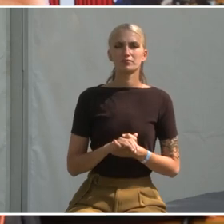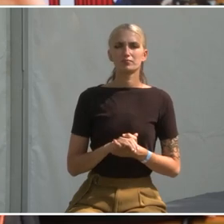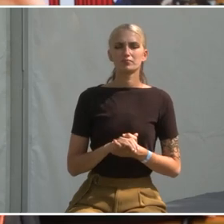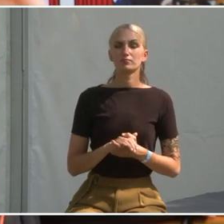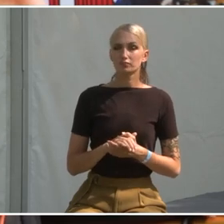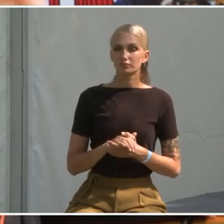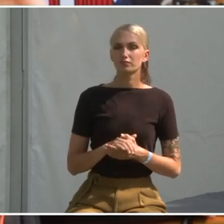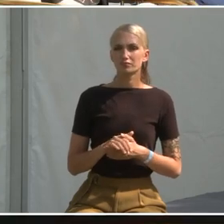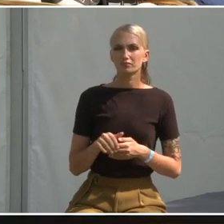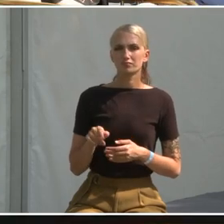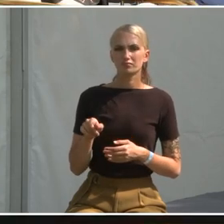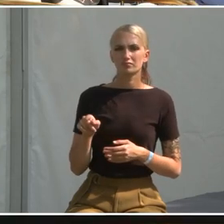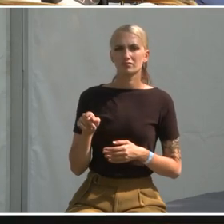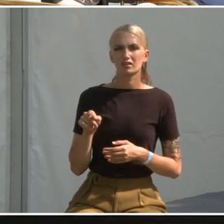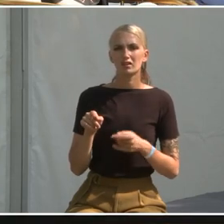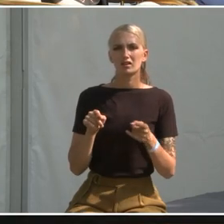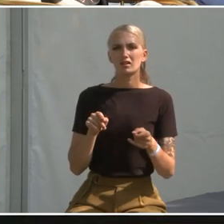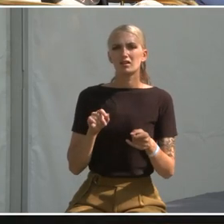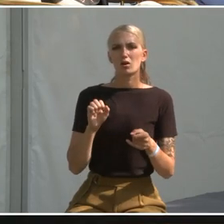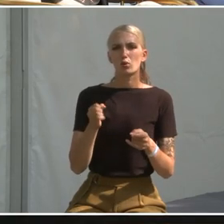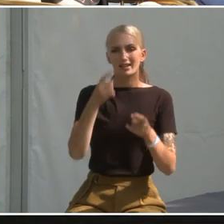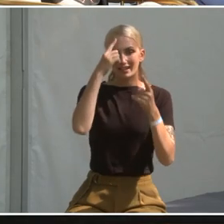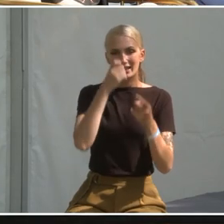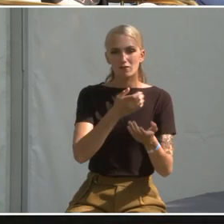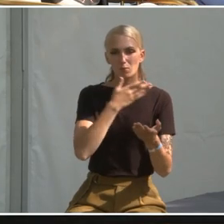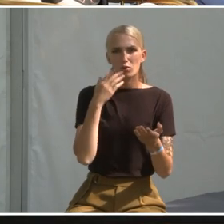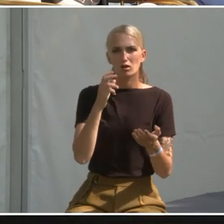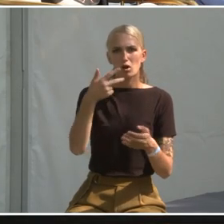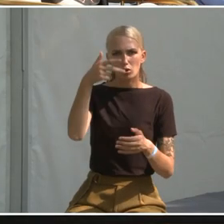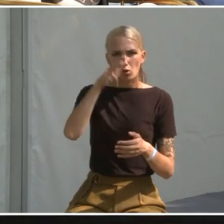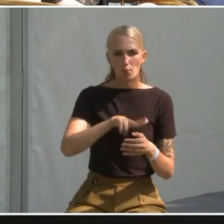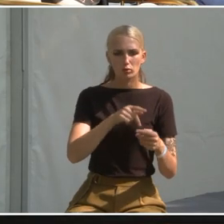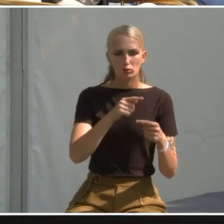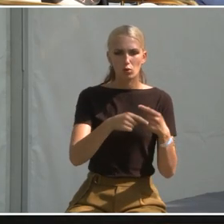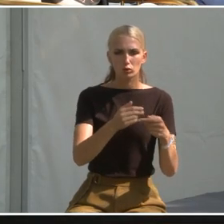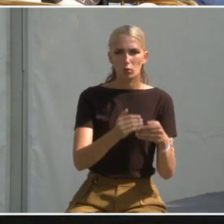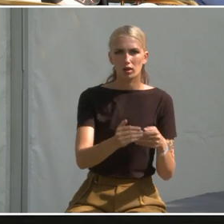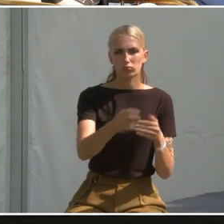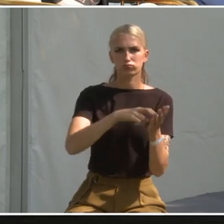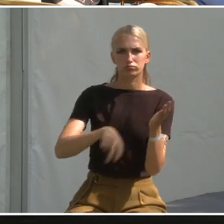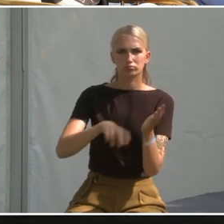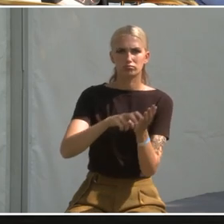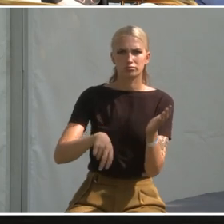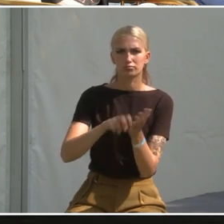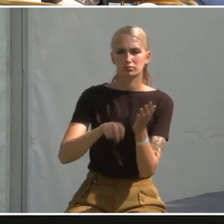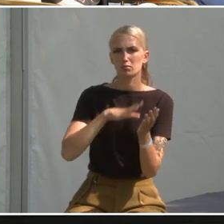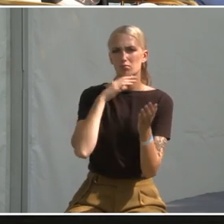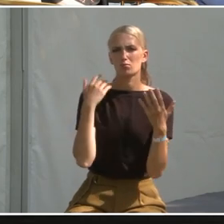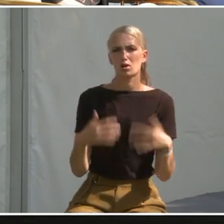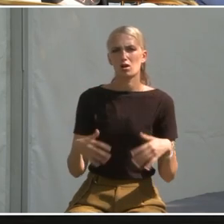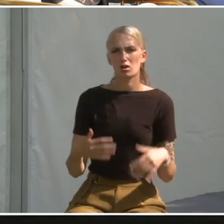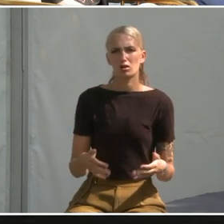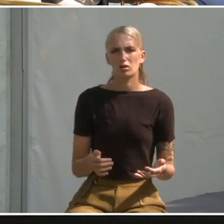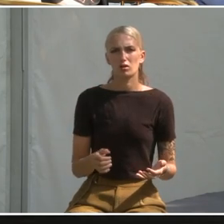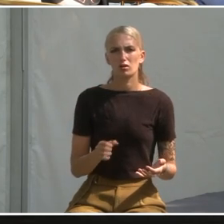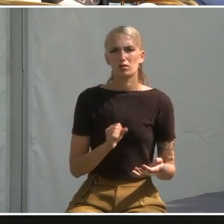it significantly decreases dropout within the first 3 months if if you find yourself in an organized, somehow